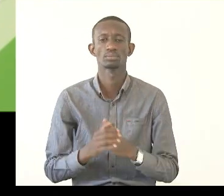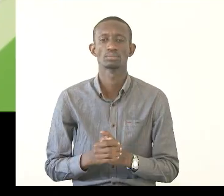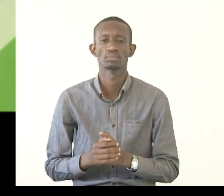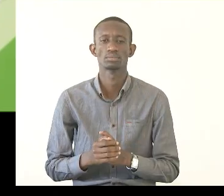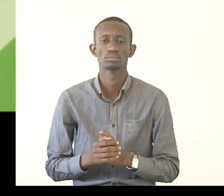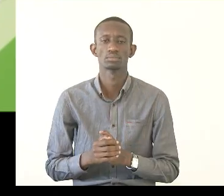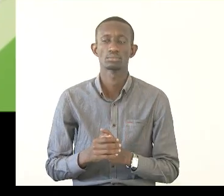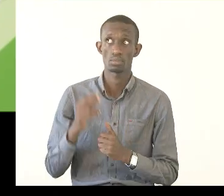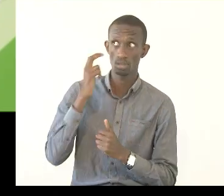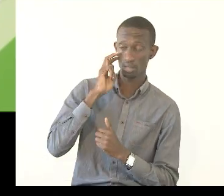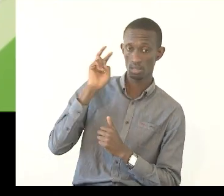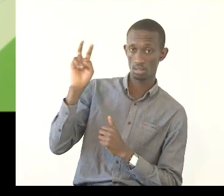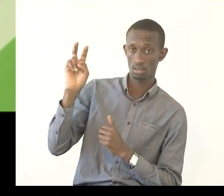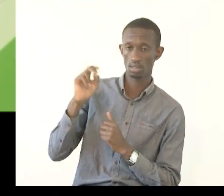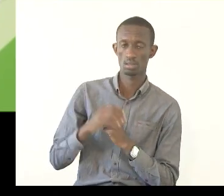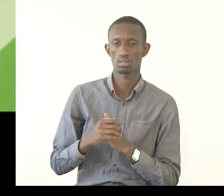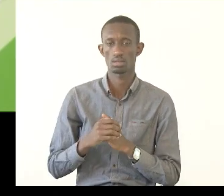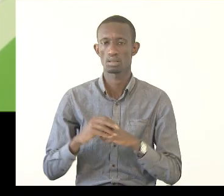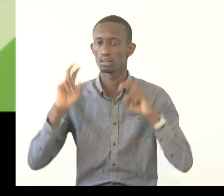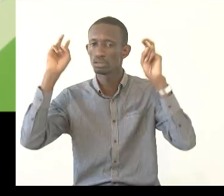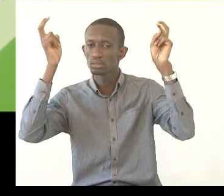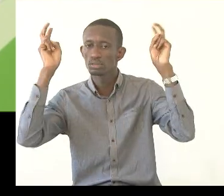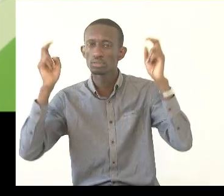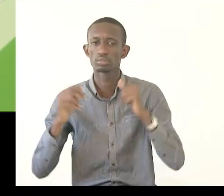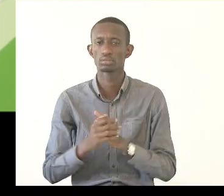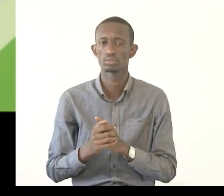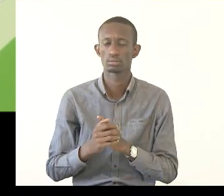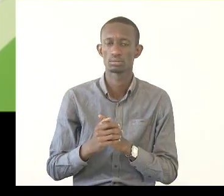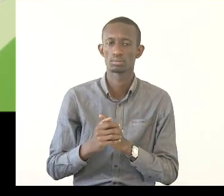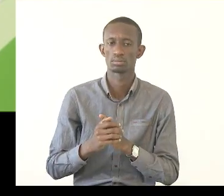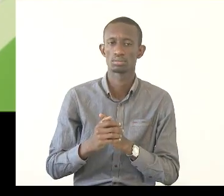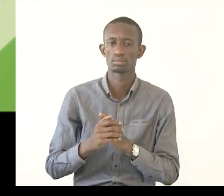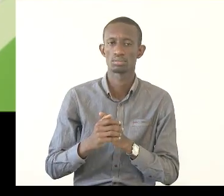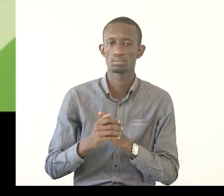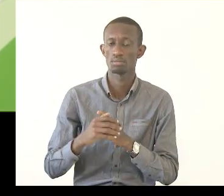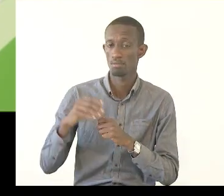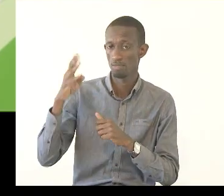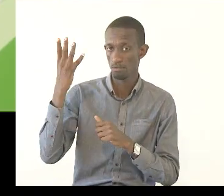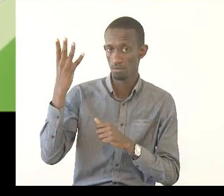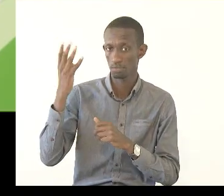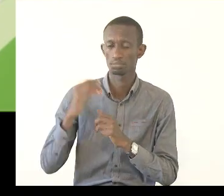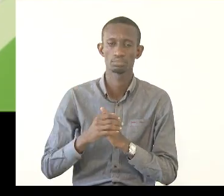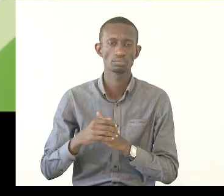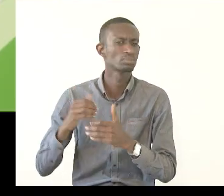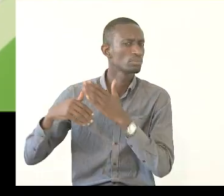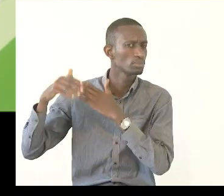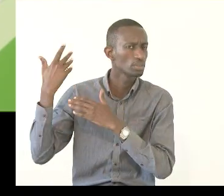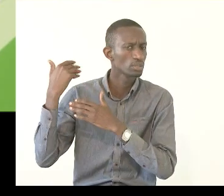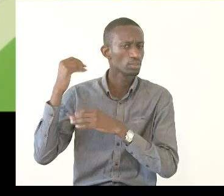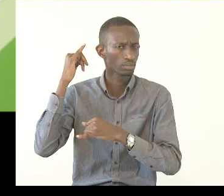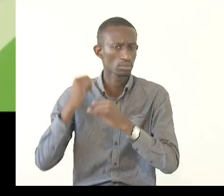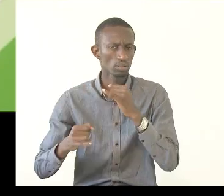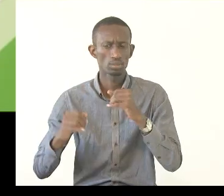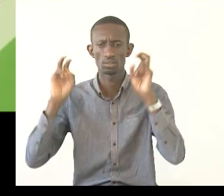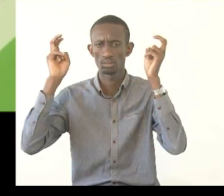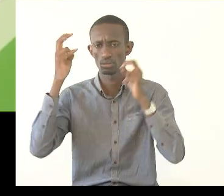are still looking at Unit 4 and 5. No, we had finished Unit 4, so we are still on Unit 5, but